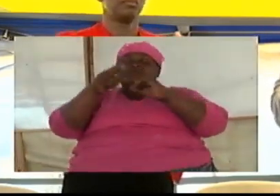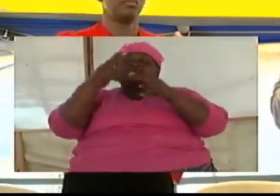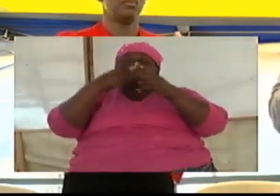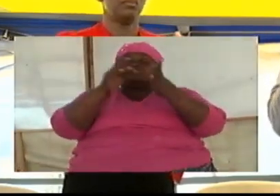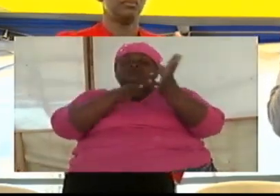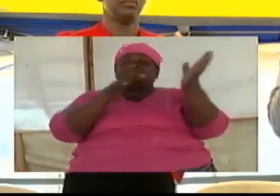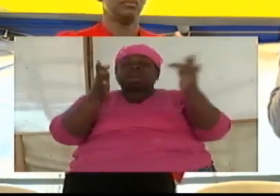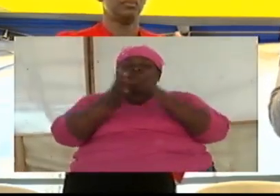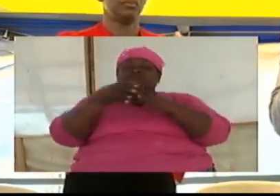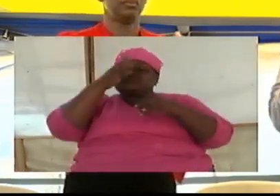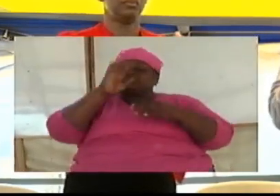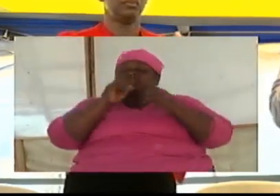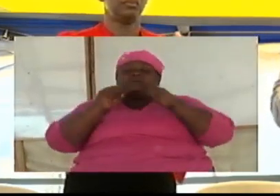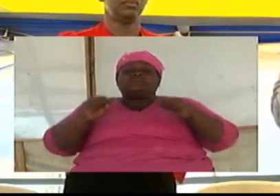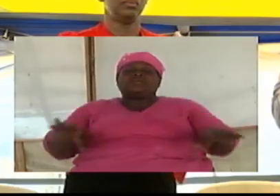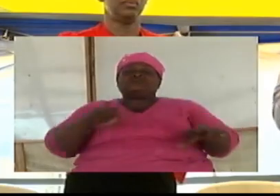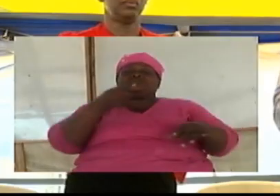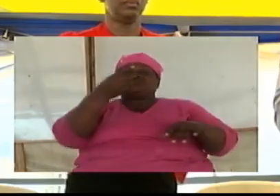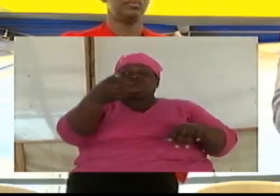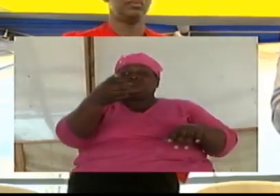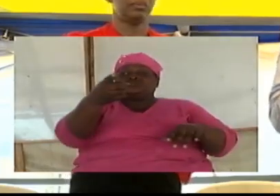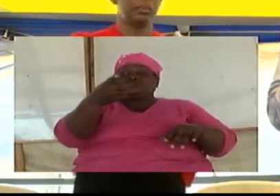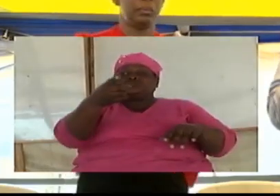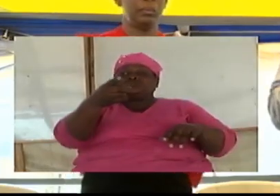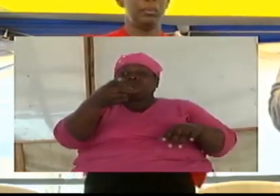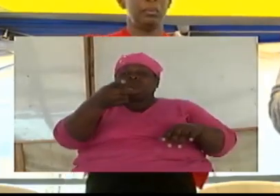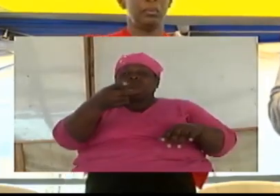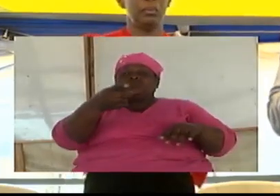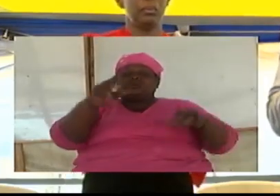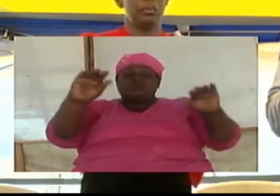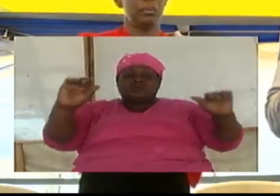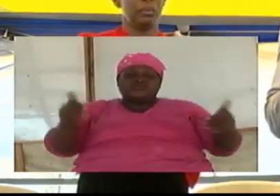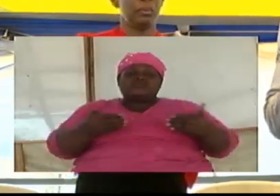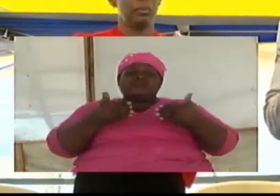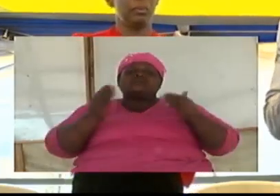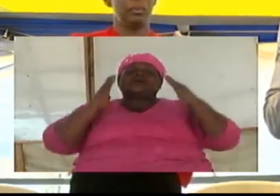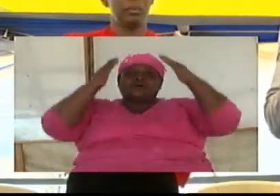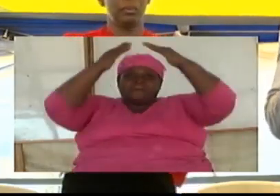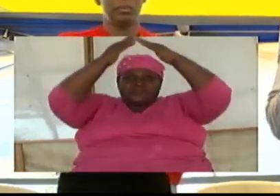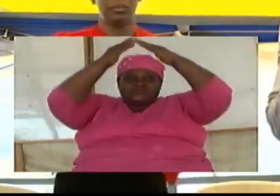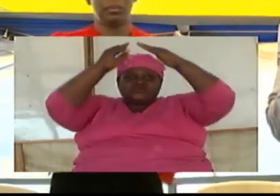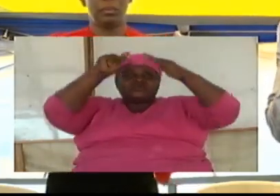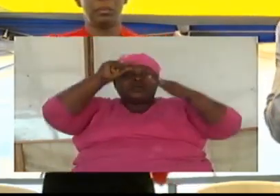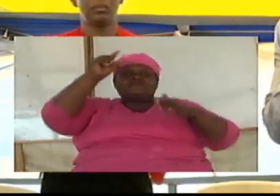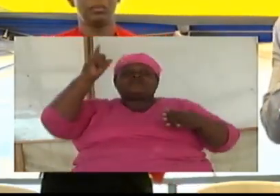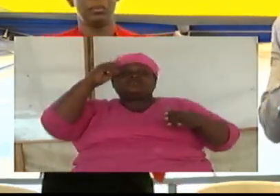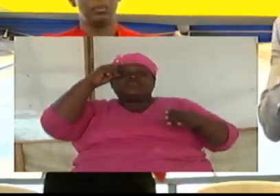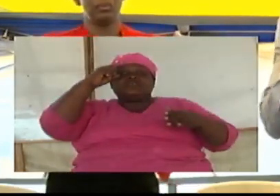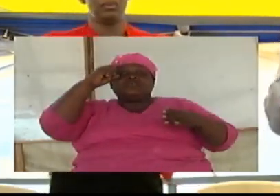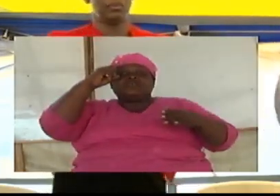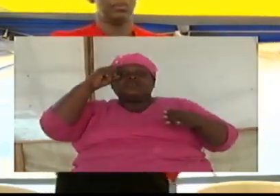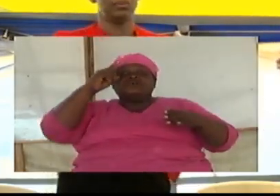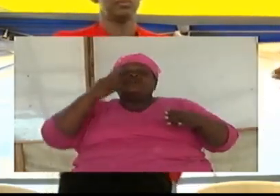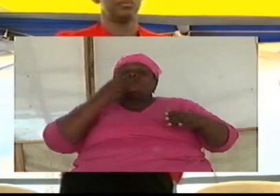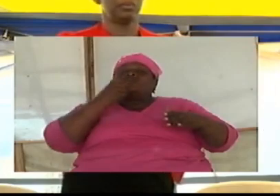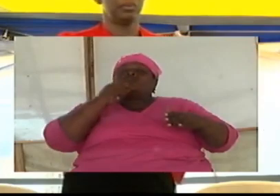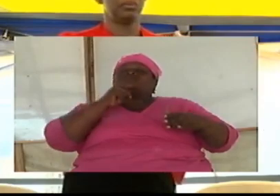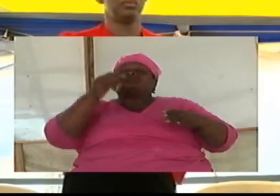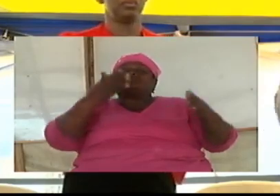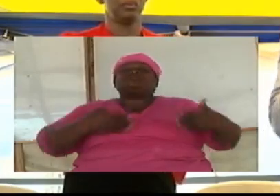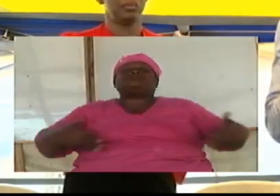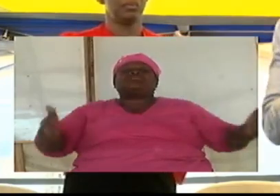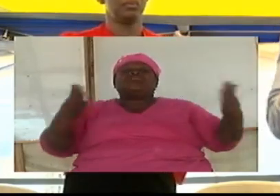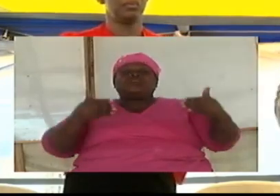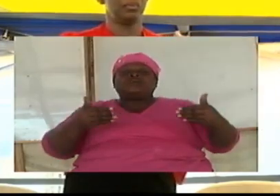the Lord. God bless you. Amen. I greet our Bishop Daly in his absence. Praise the Lord. Everyone here,